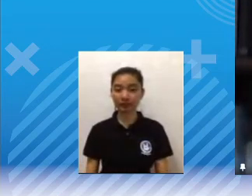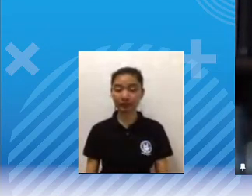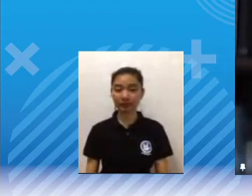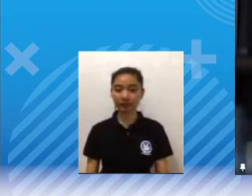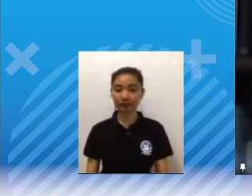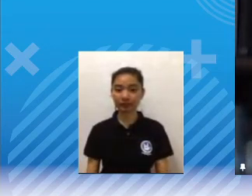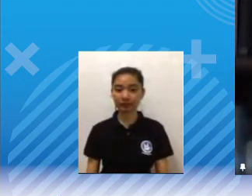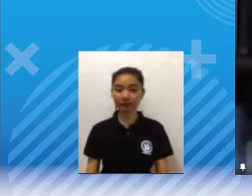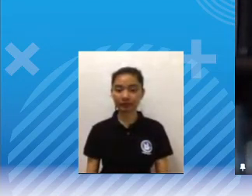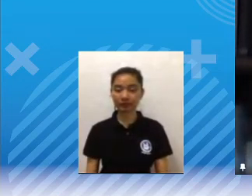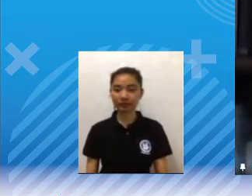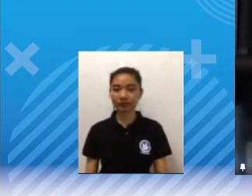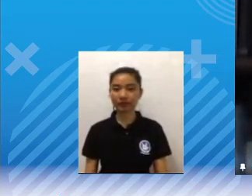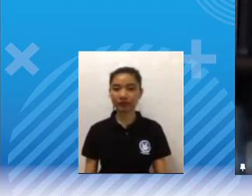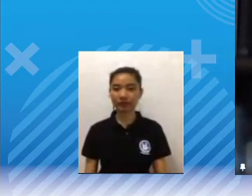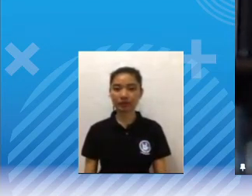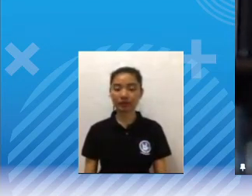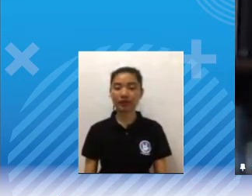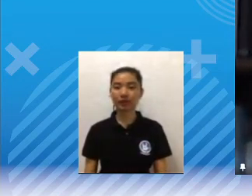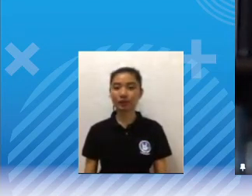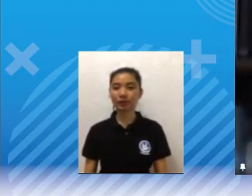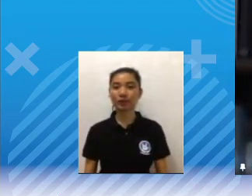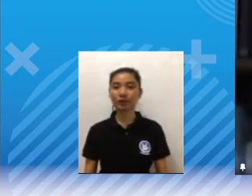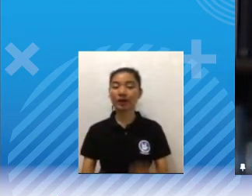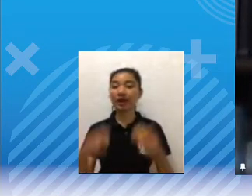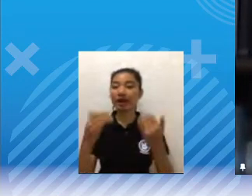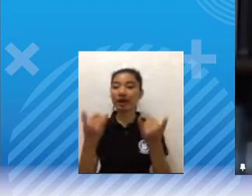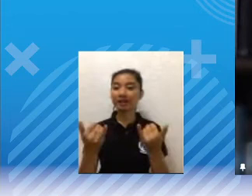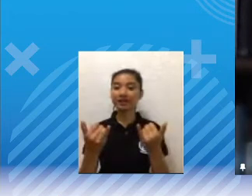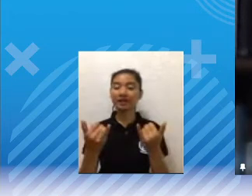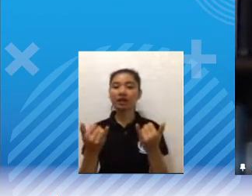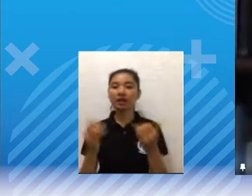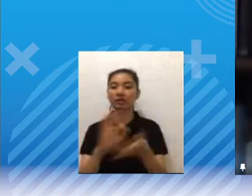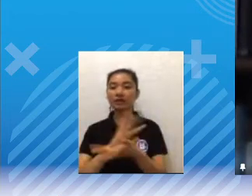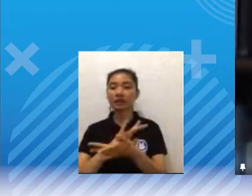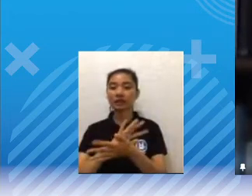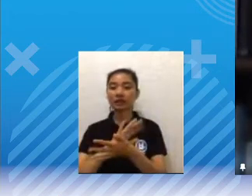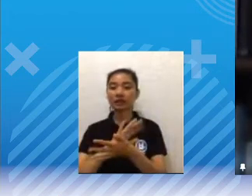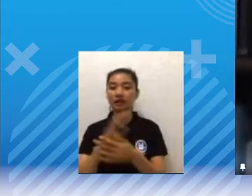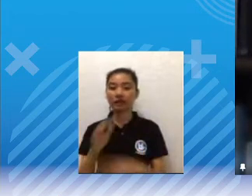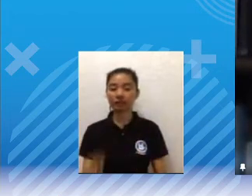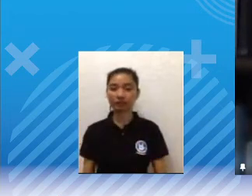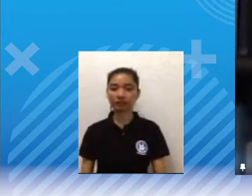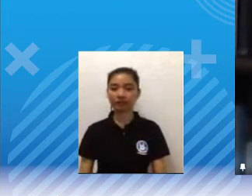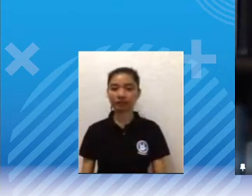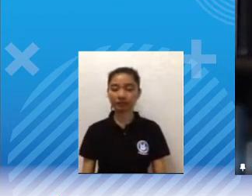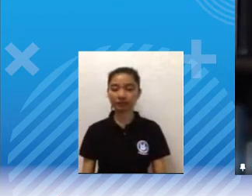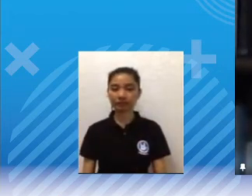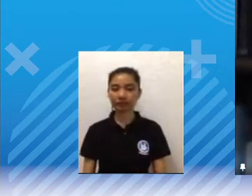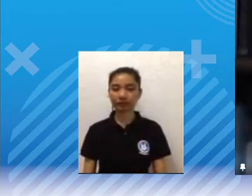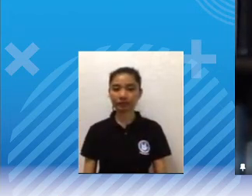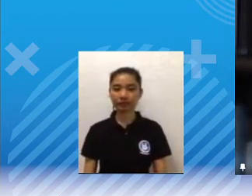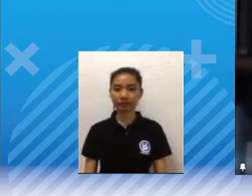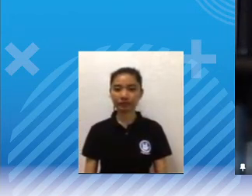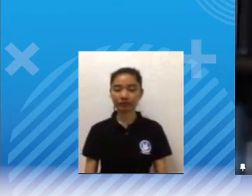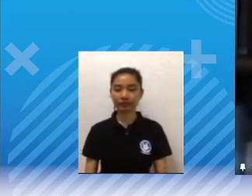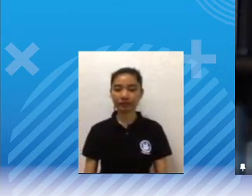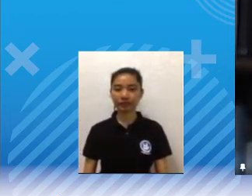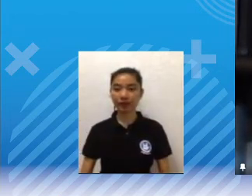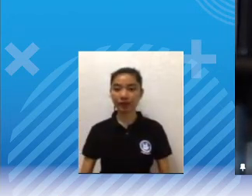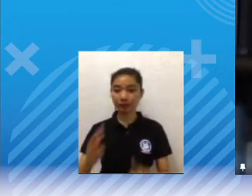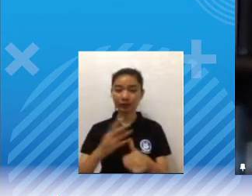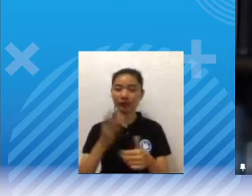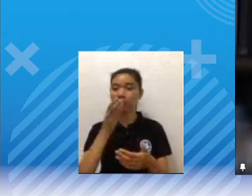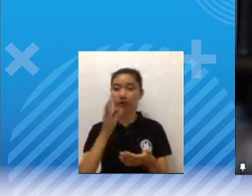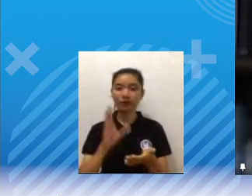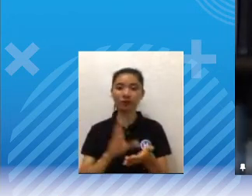situation po. Okay, and then itong pangatlong comment po from our Padlet. Good morning. It is really hard to define a border between